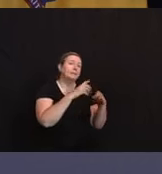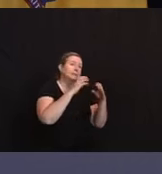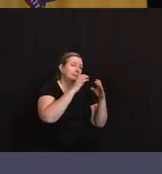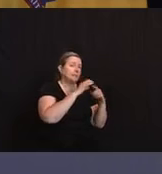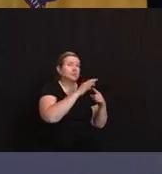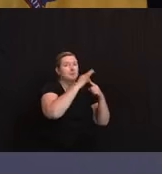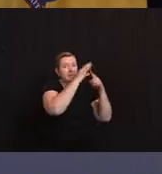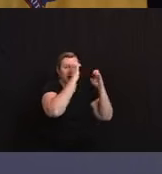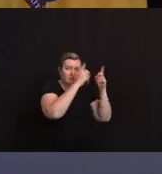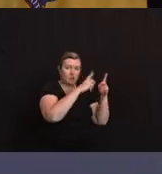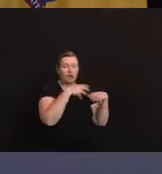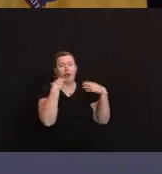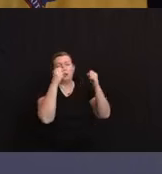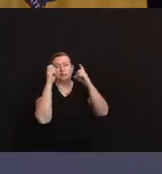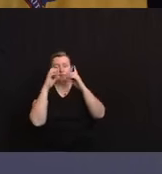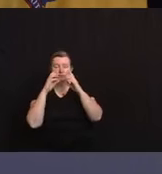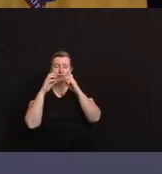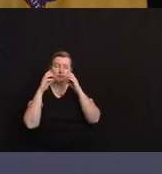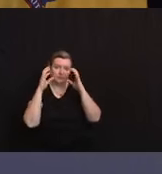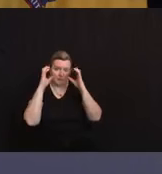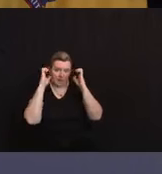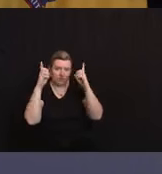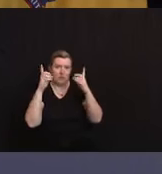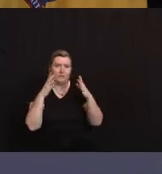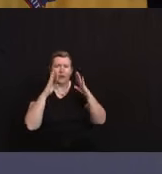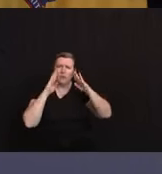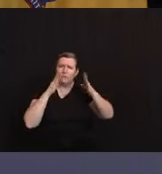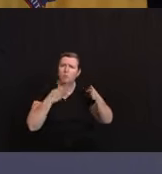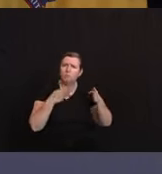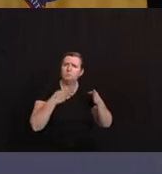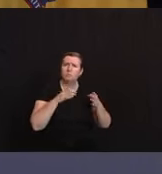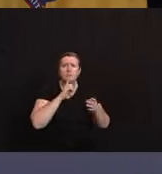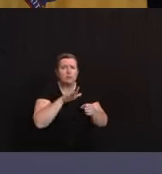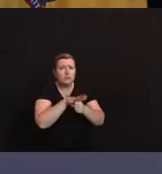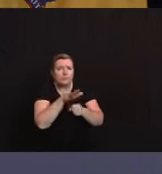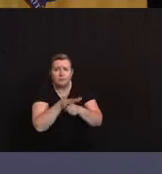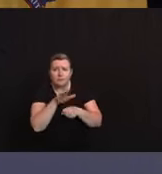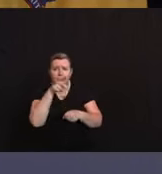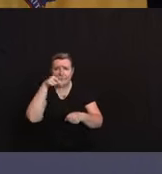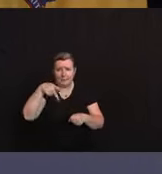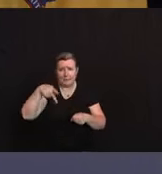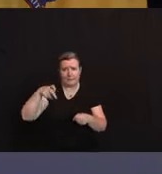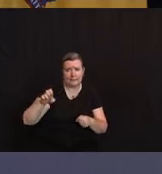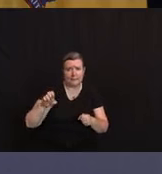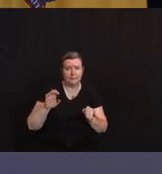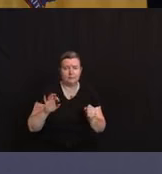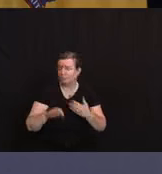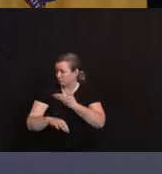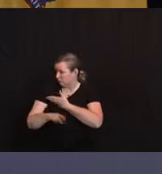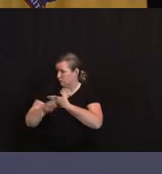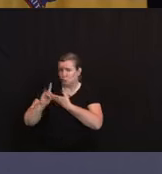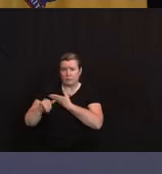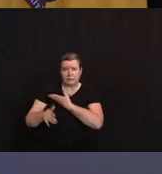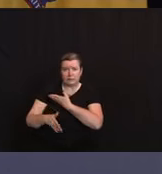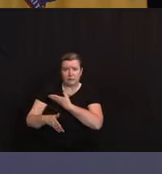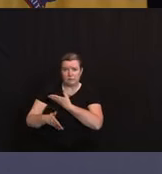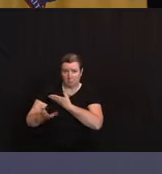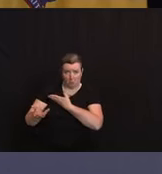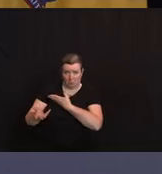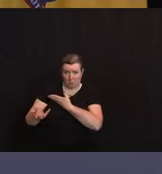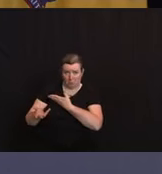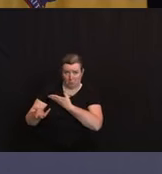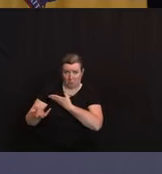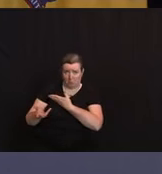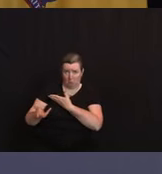clearly focused on that. Judy, any comments on any of the above, but also on